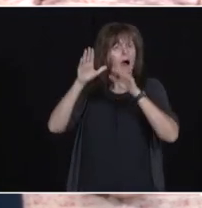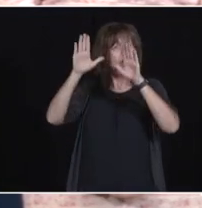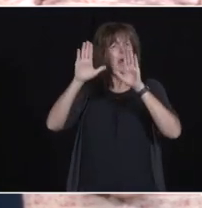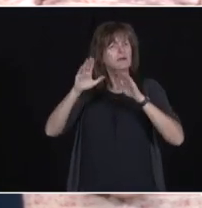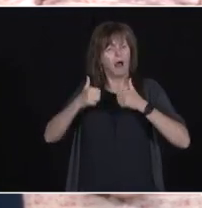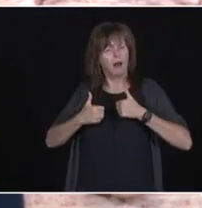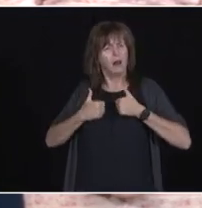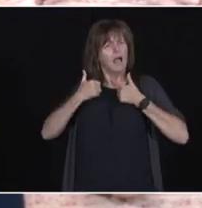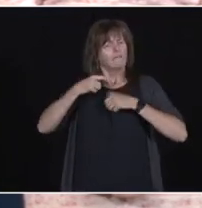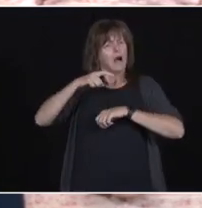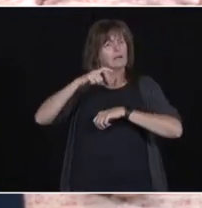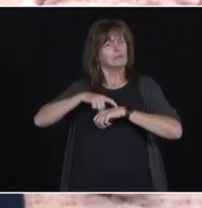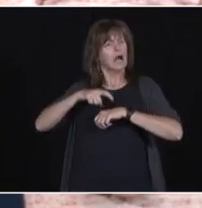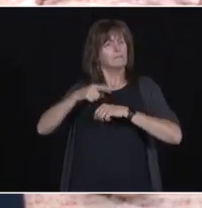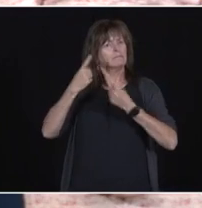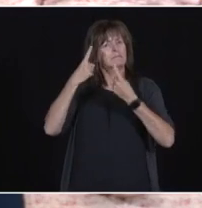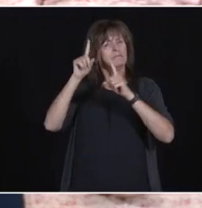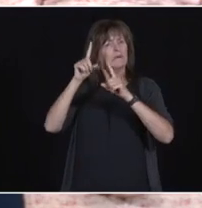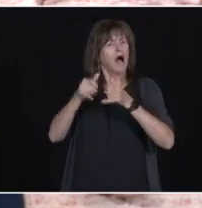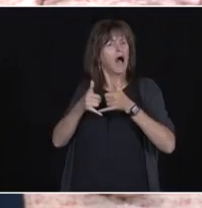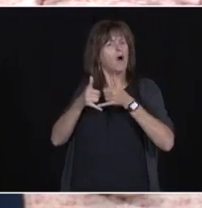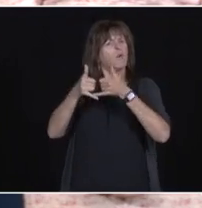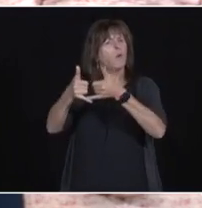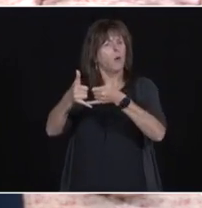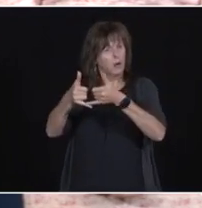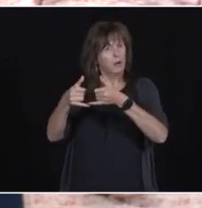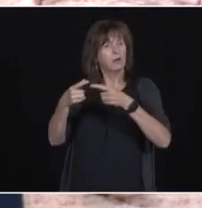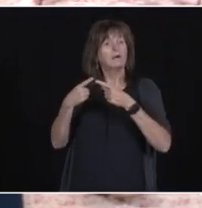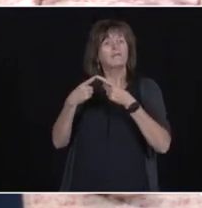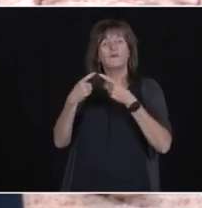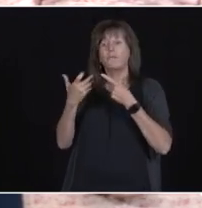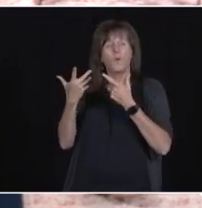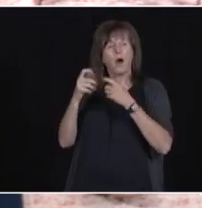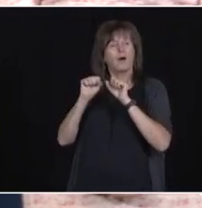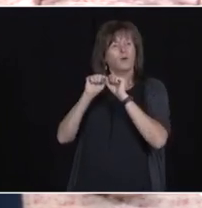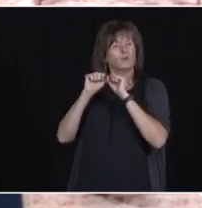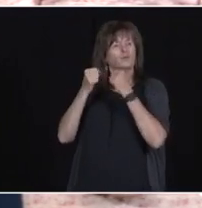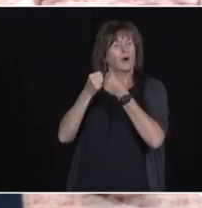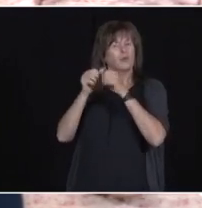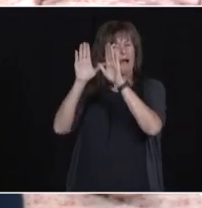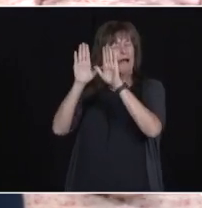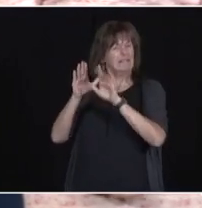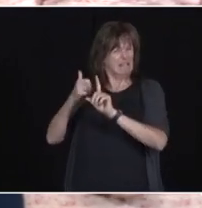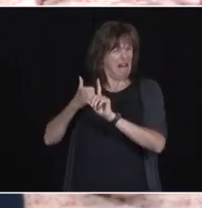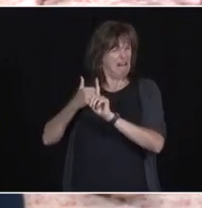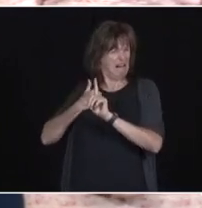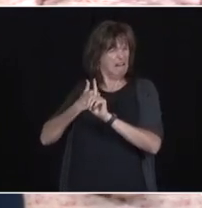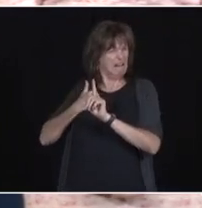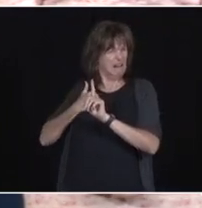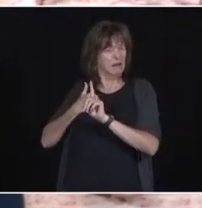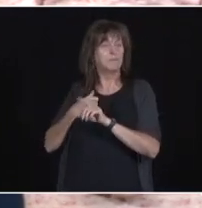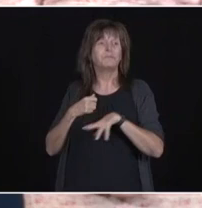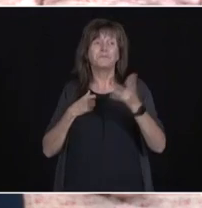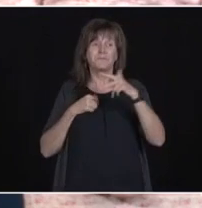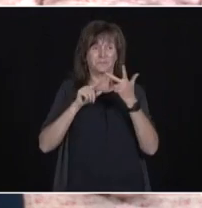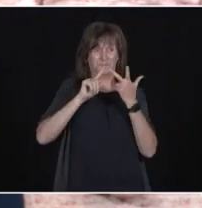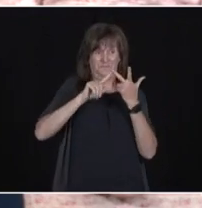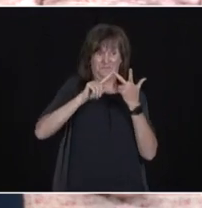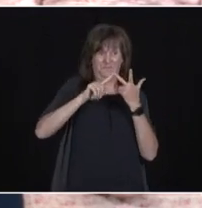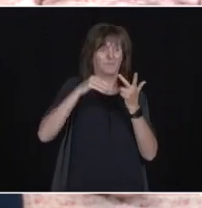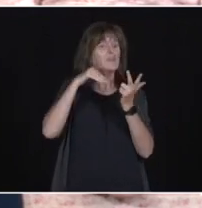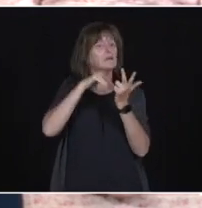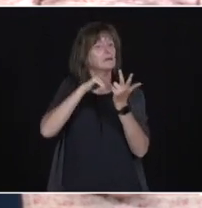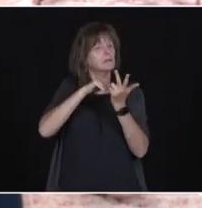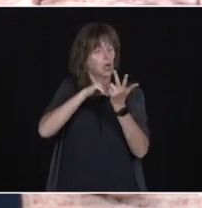Quality Association and Excellence Canada, and Dr. Jack Kitts, recipient of the Order of Canada and